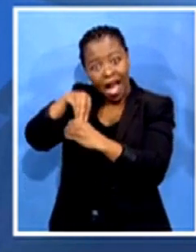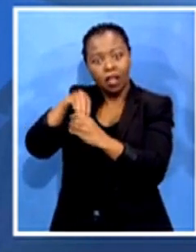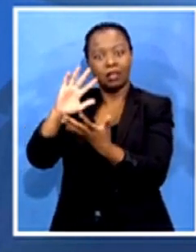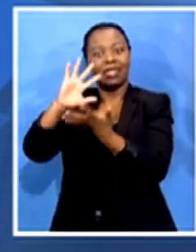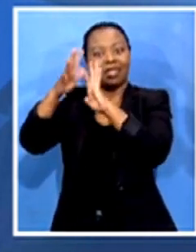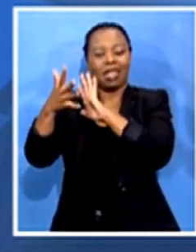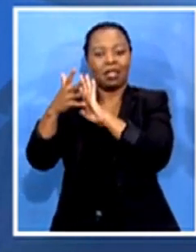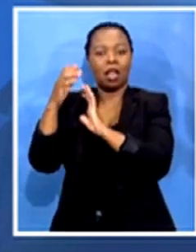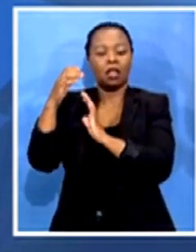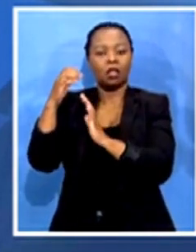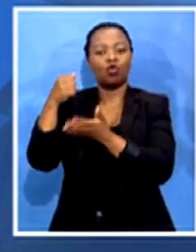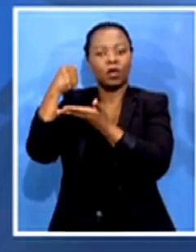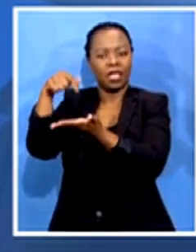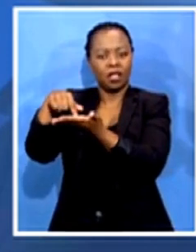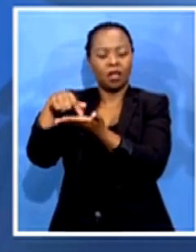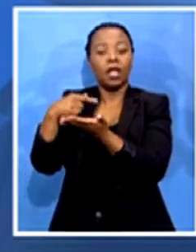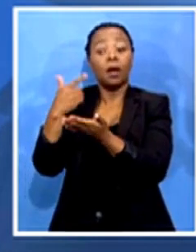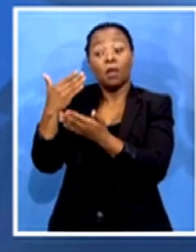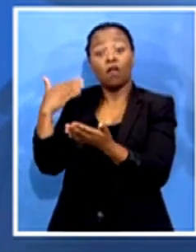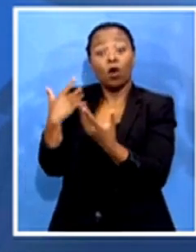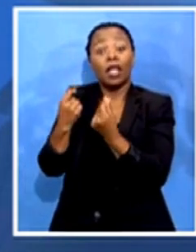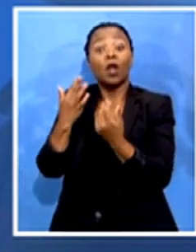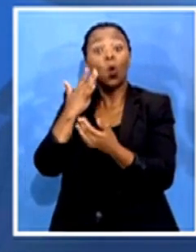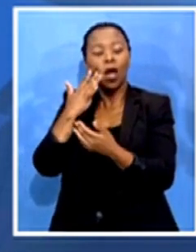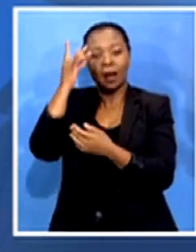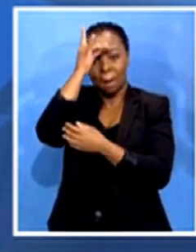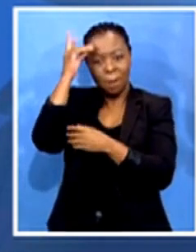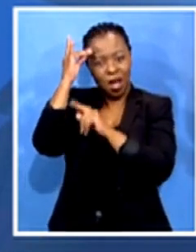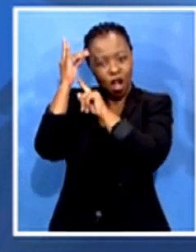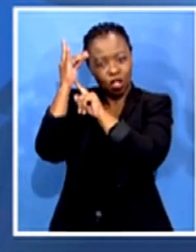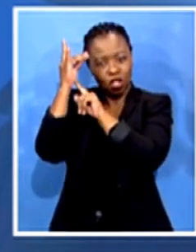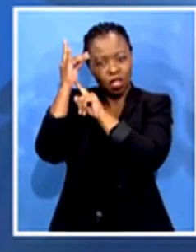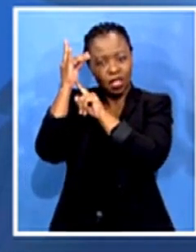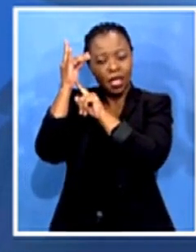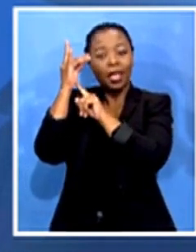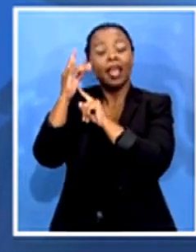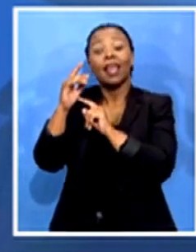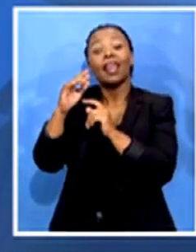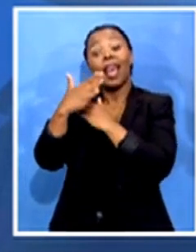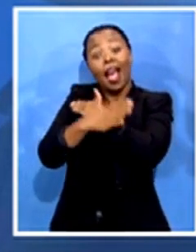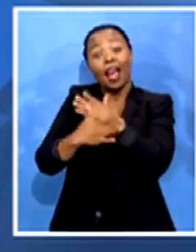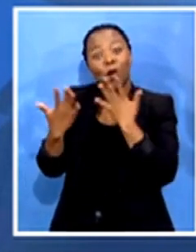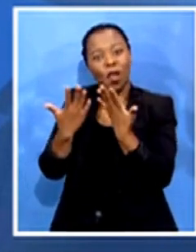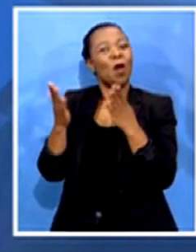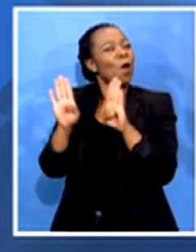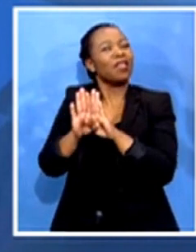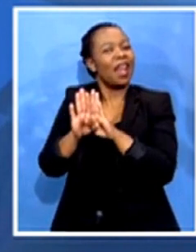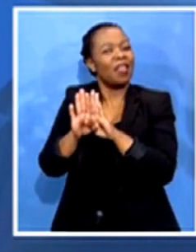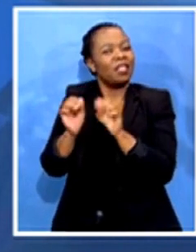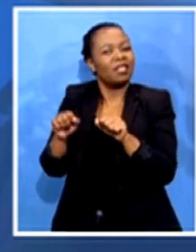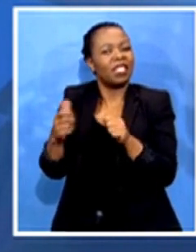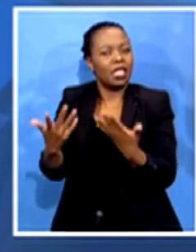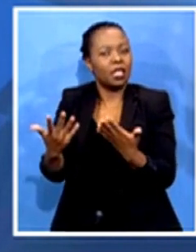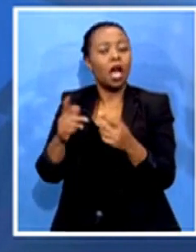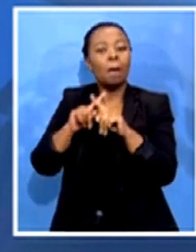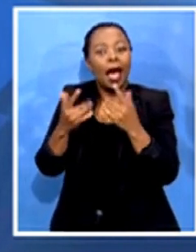done in March when the country was in complete lockdown. Yes, I understand that we're now in level 3 and the numbers